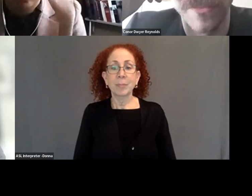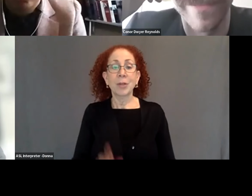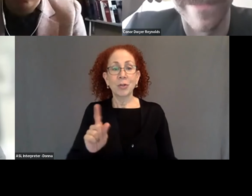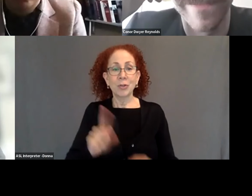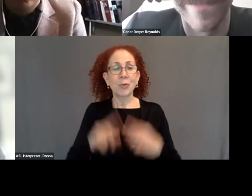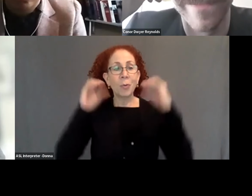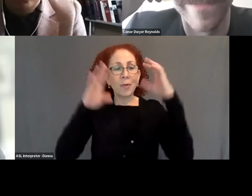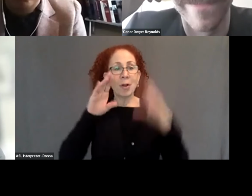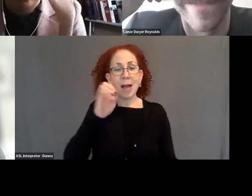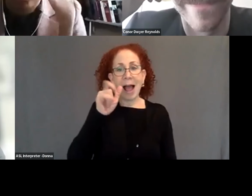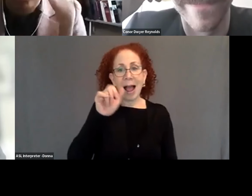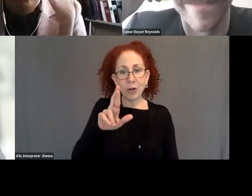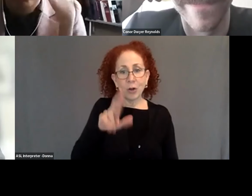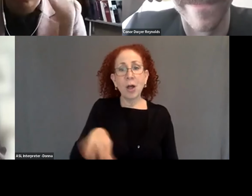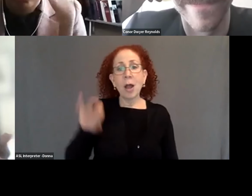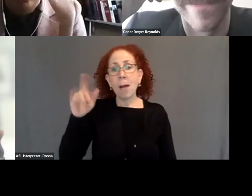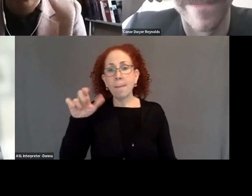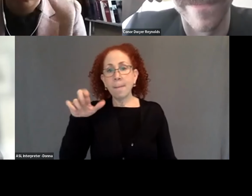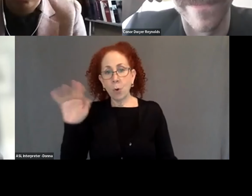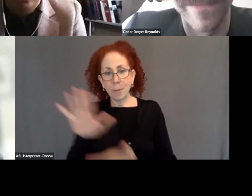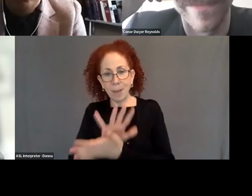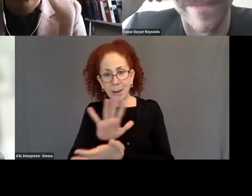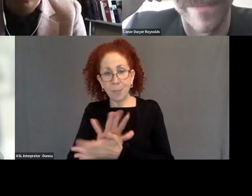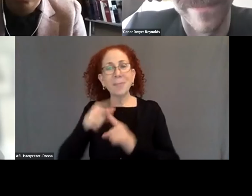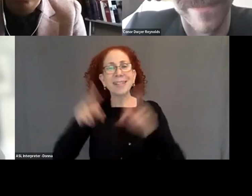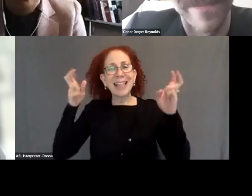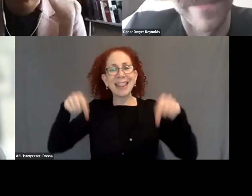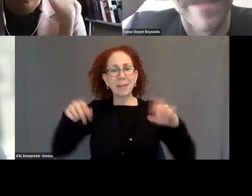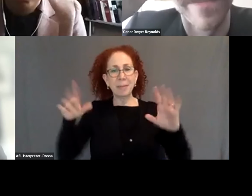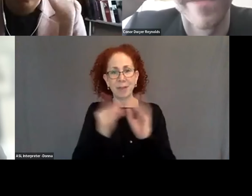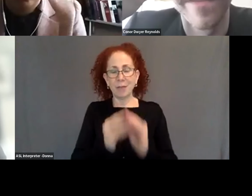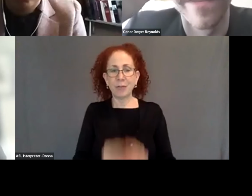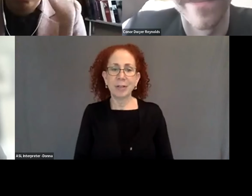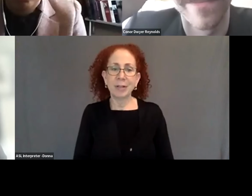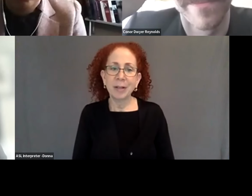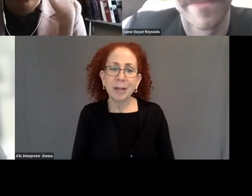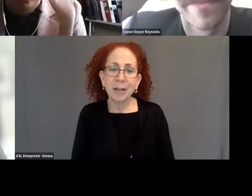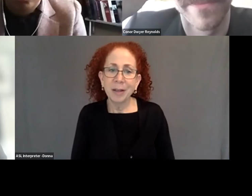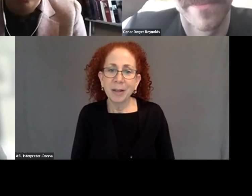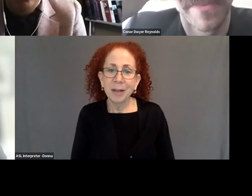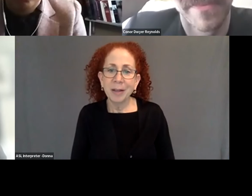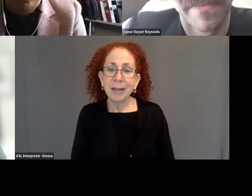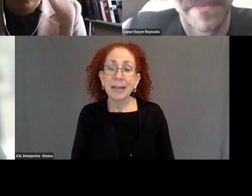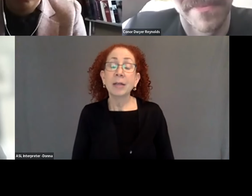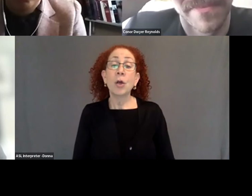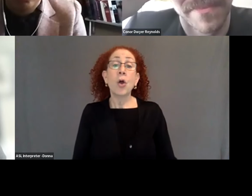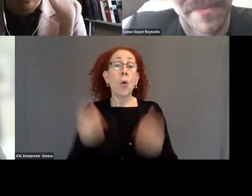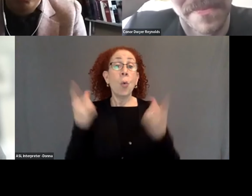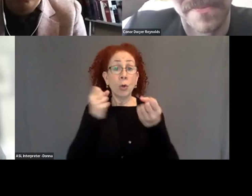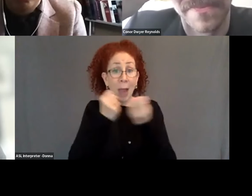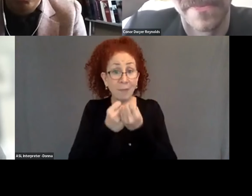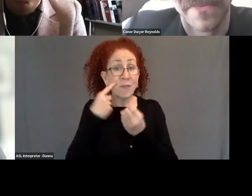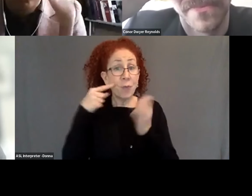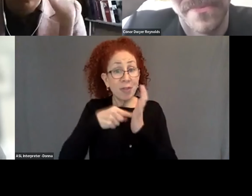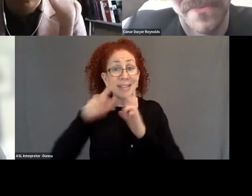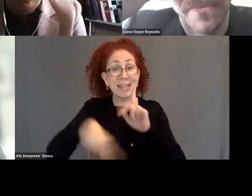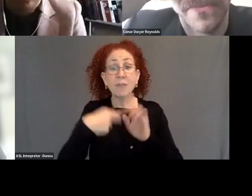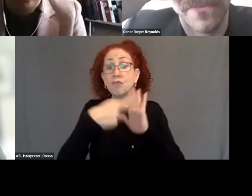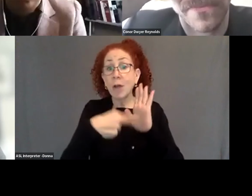Eyer and Professor Morgan's papers, as well as the theme of the conference. And so in advocating for this kind of regulatory